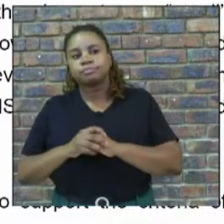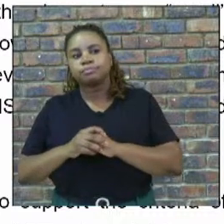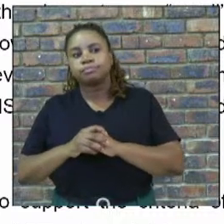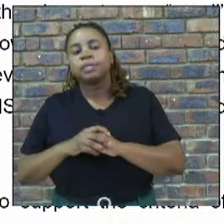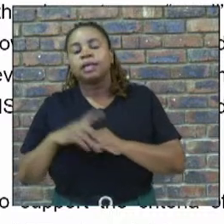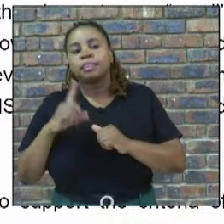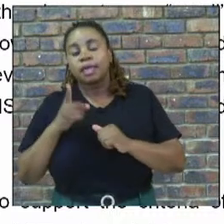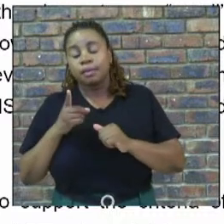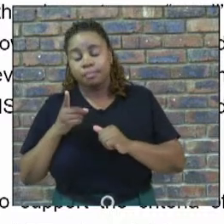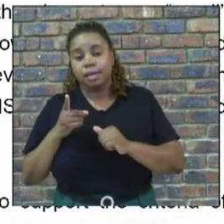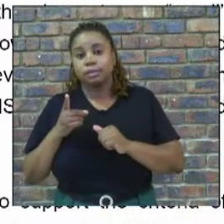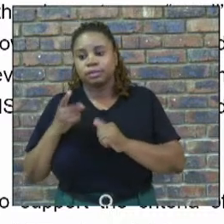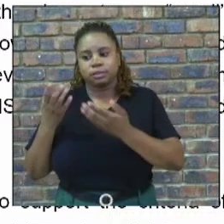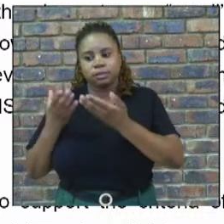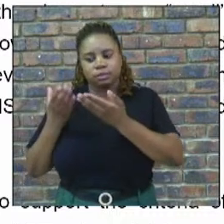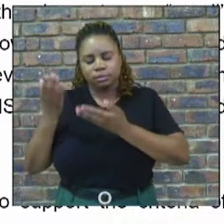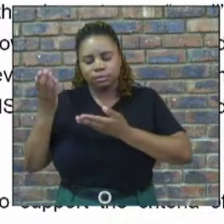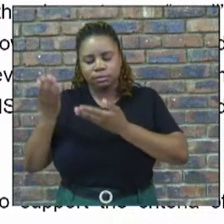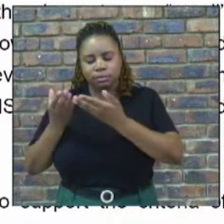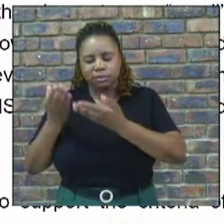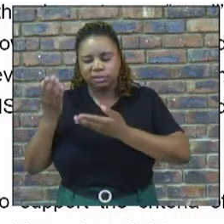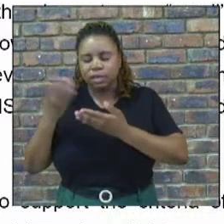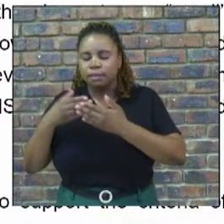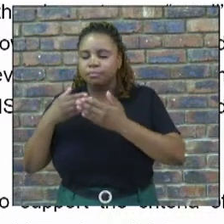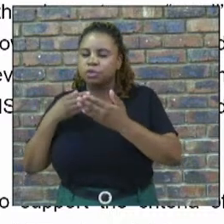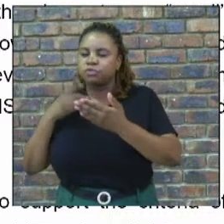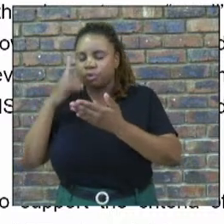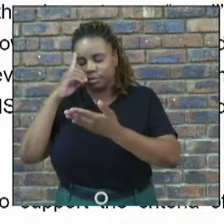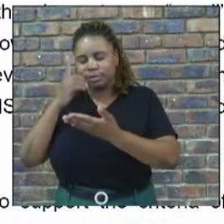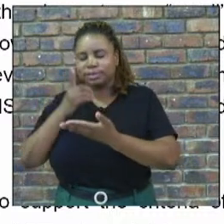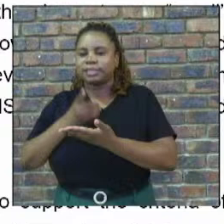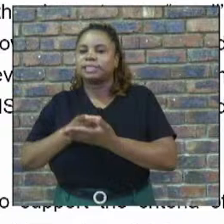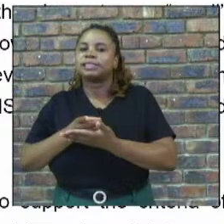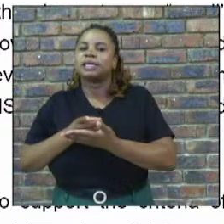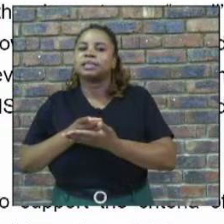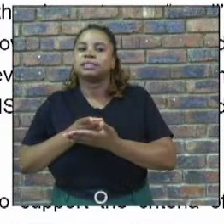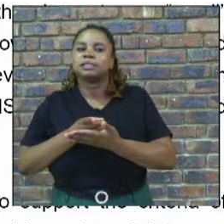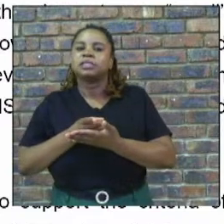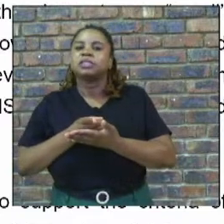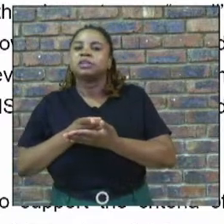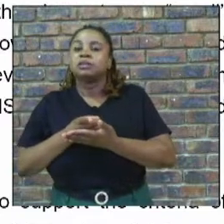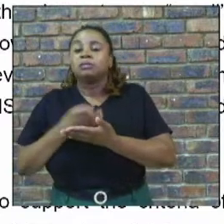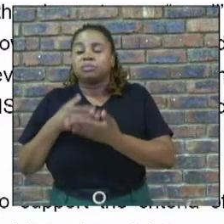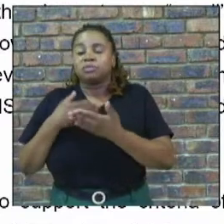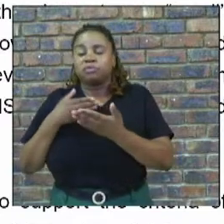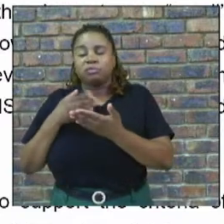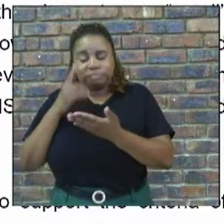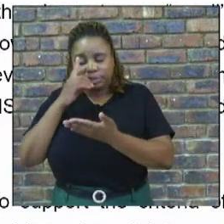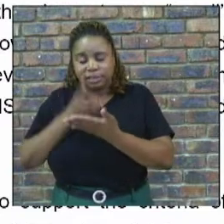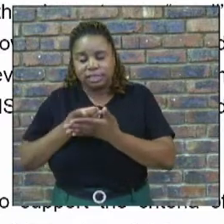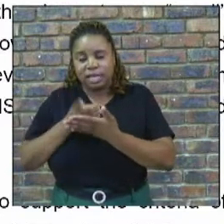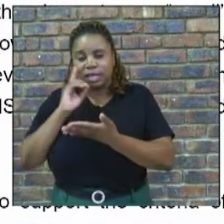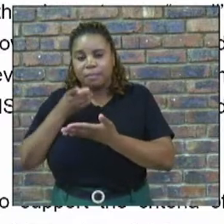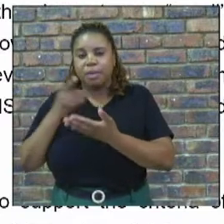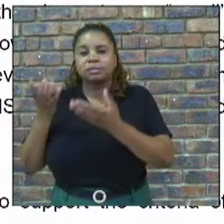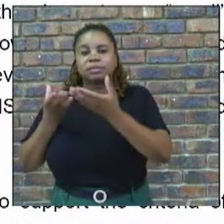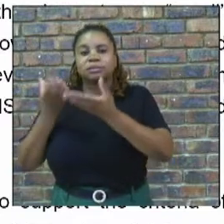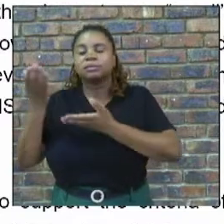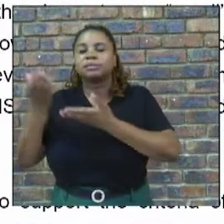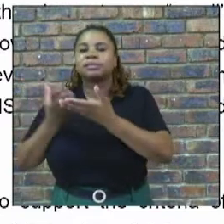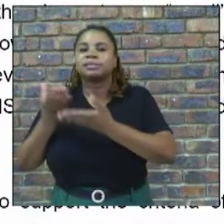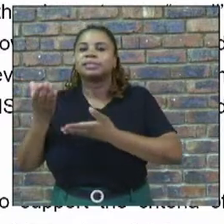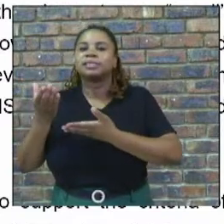consideration before the minister could make that final declaration to say these businesses, I declare them as